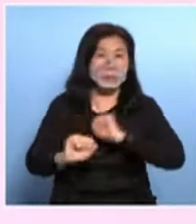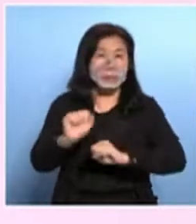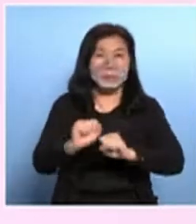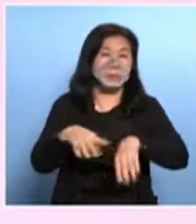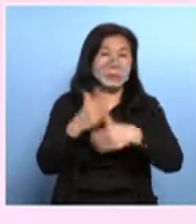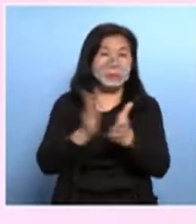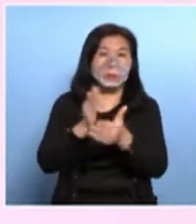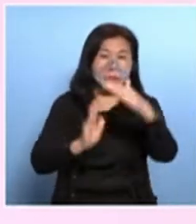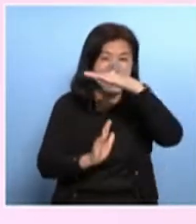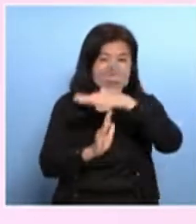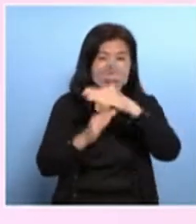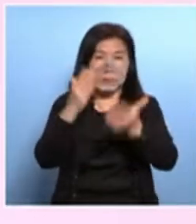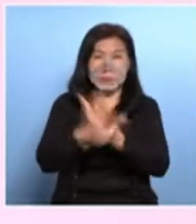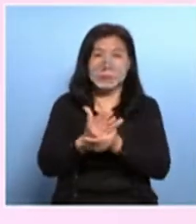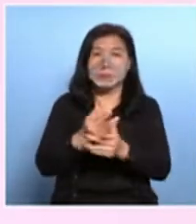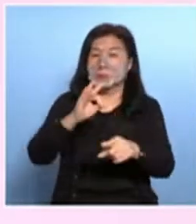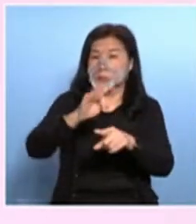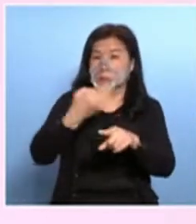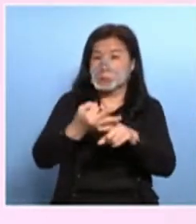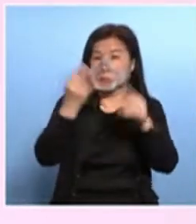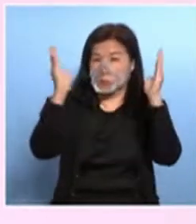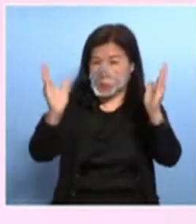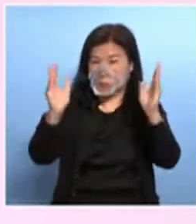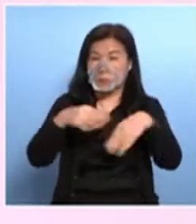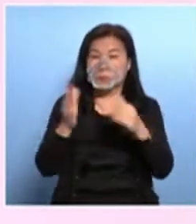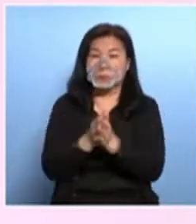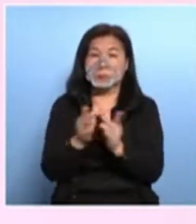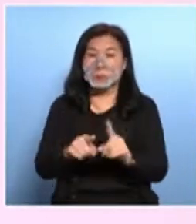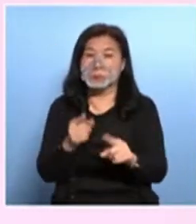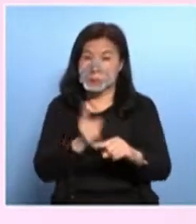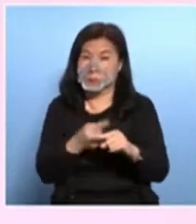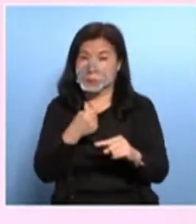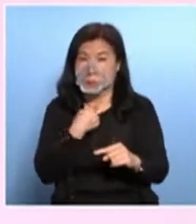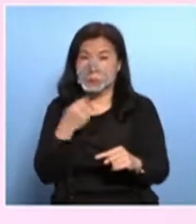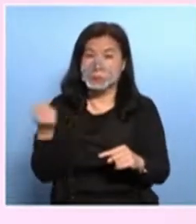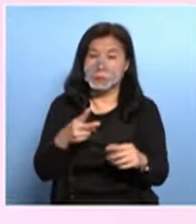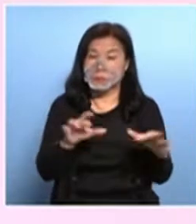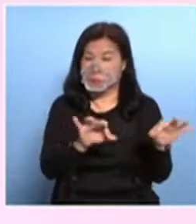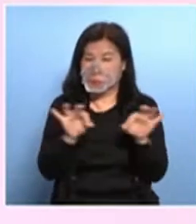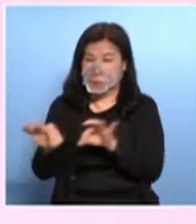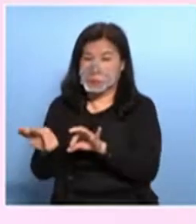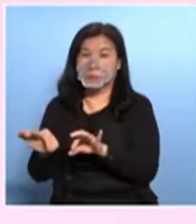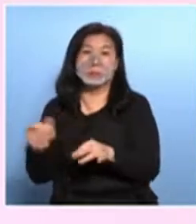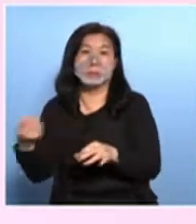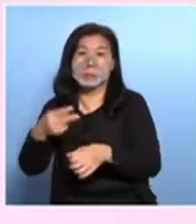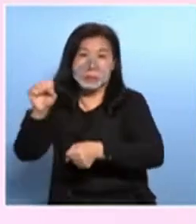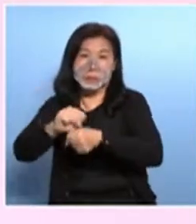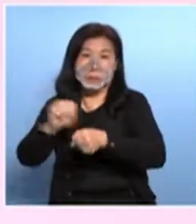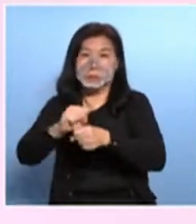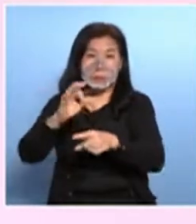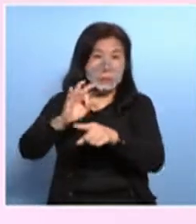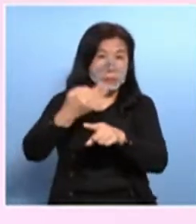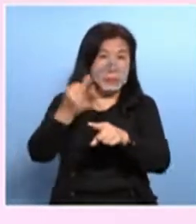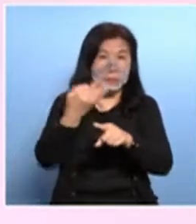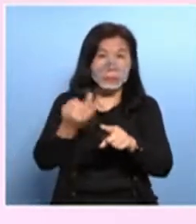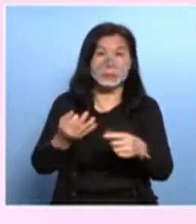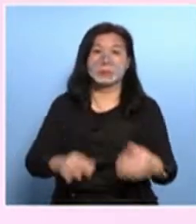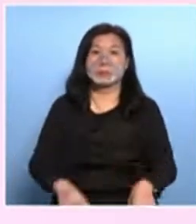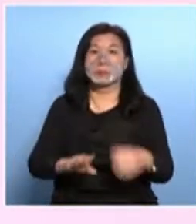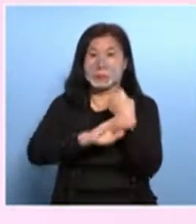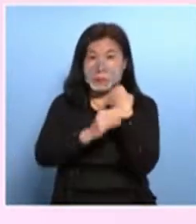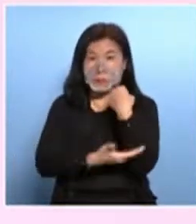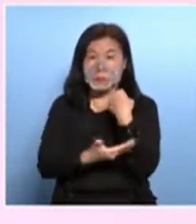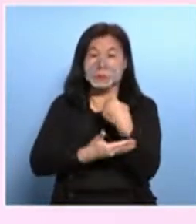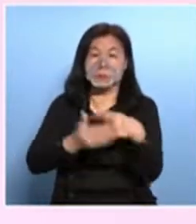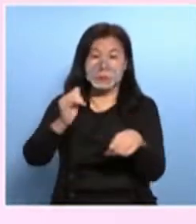tenancy of or not providing services to tenants of specified sectors for failing to settle rents on schedule or